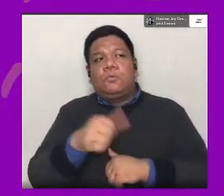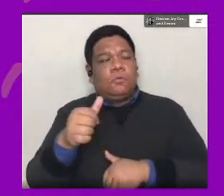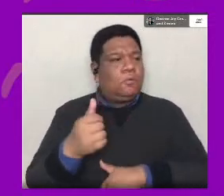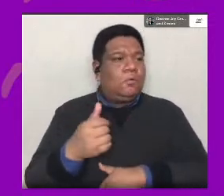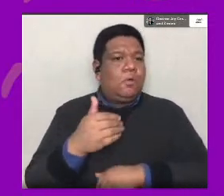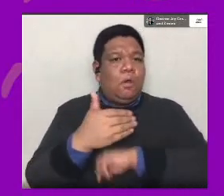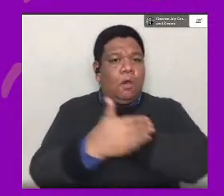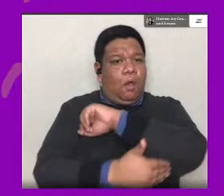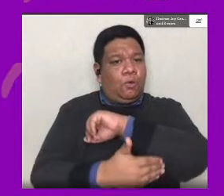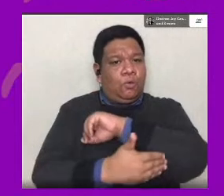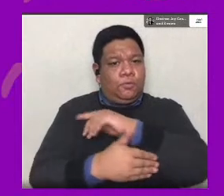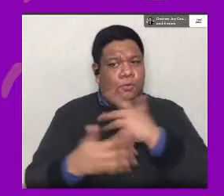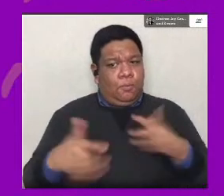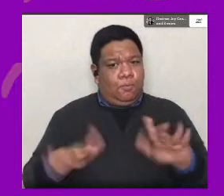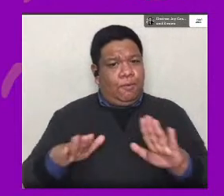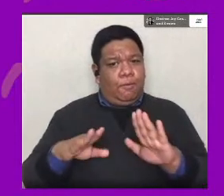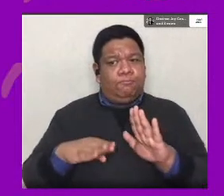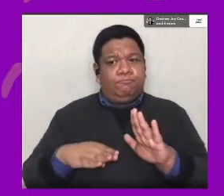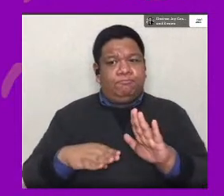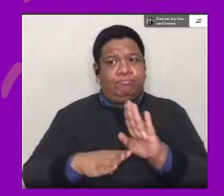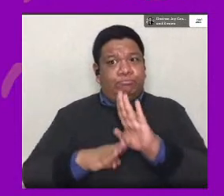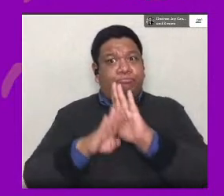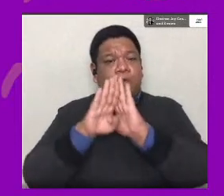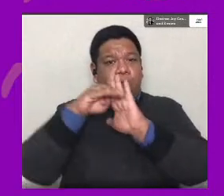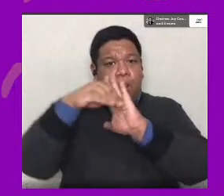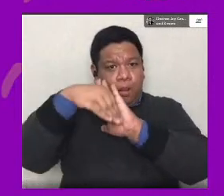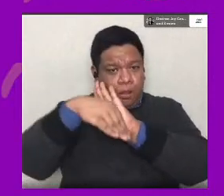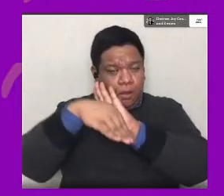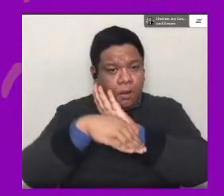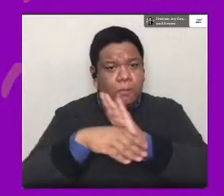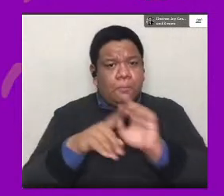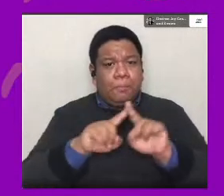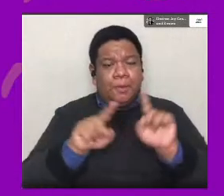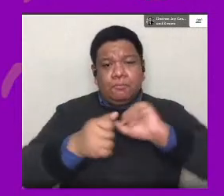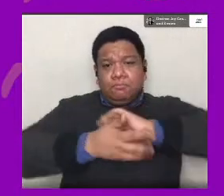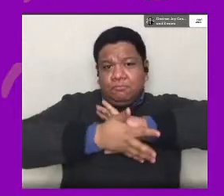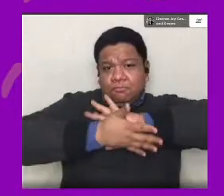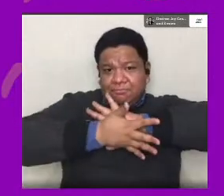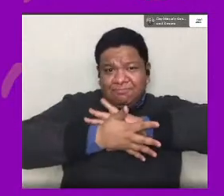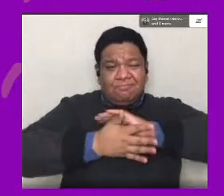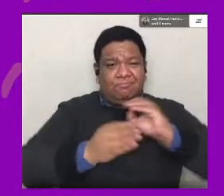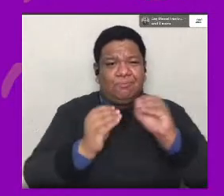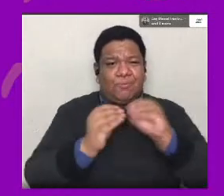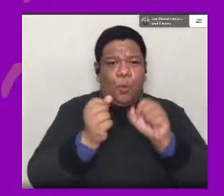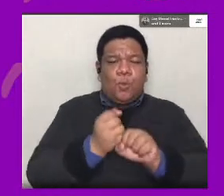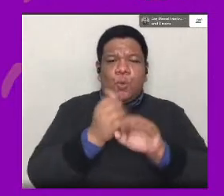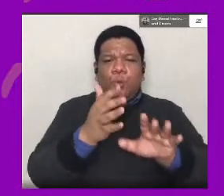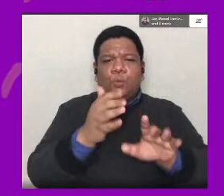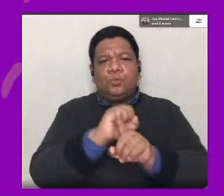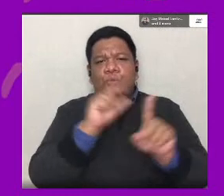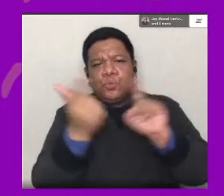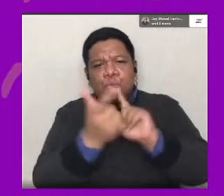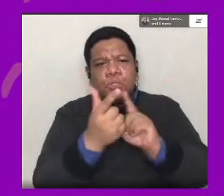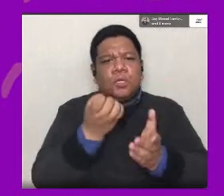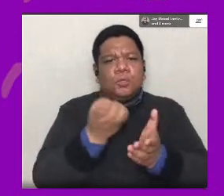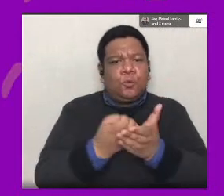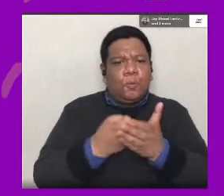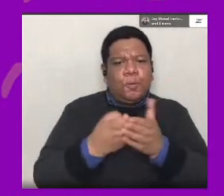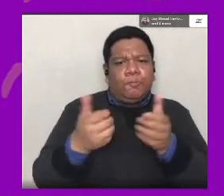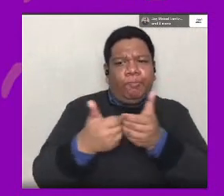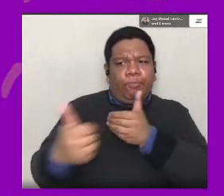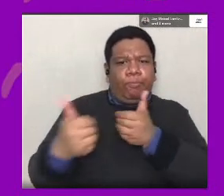from initial disruptions, the pandemic has exacerbated a lot of social and economic divides, as well as